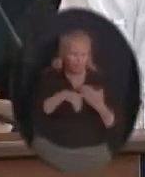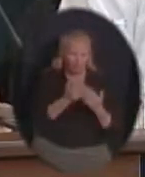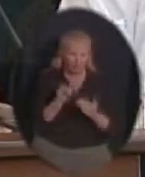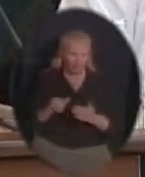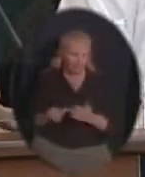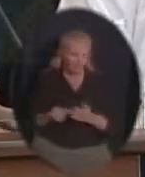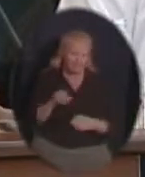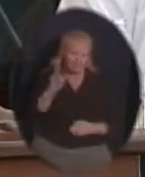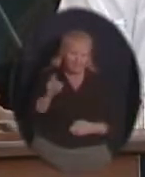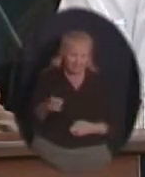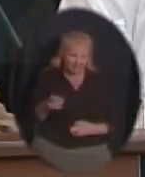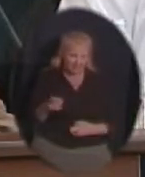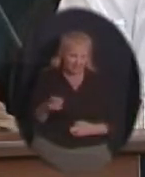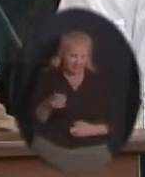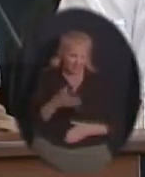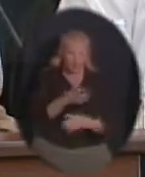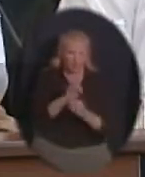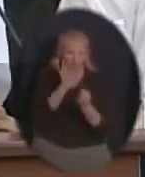that as to how we would.